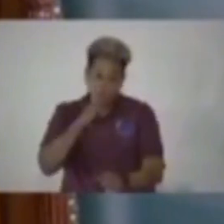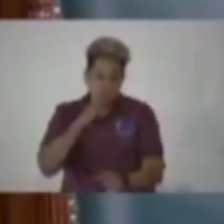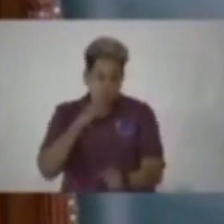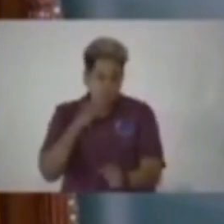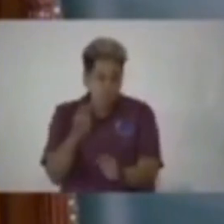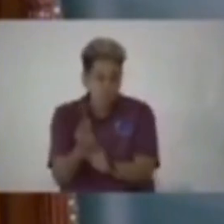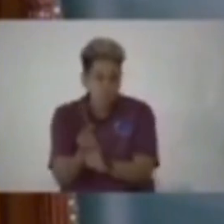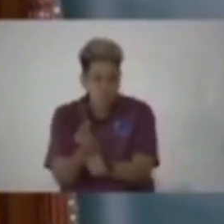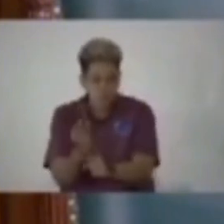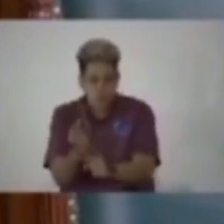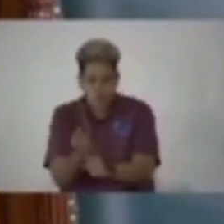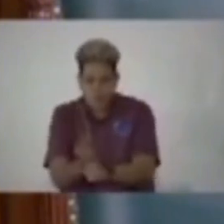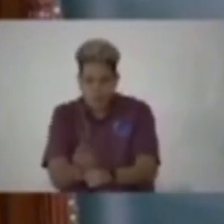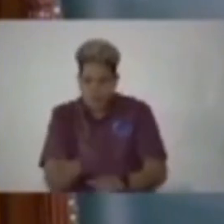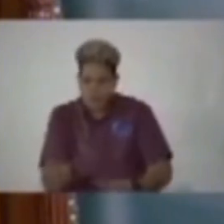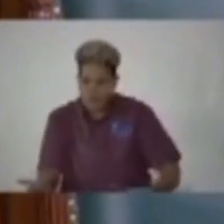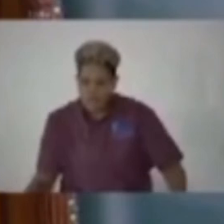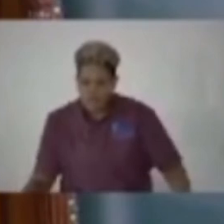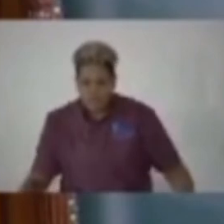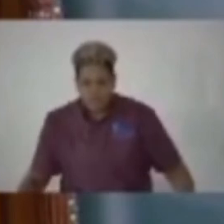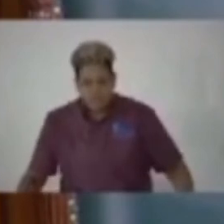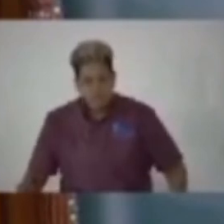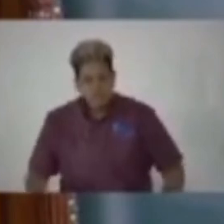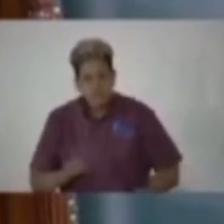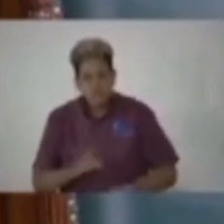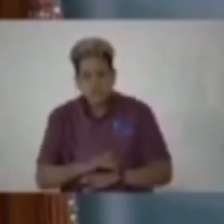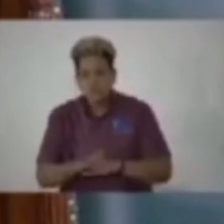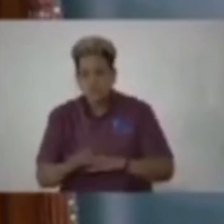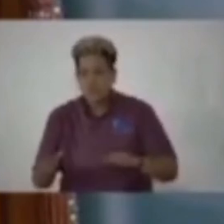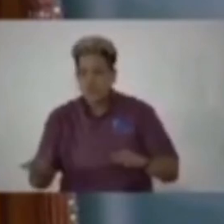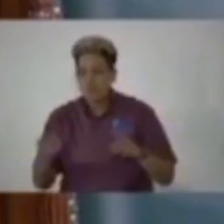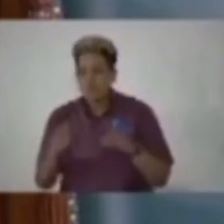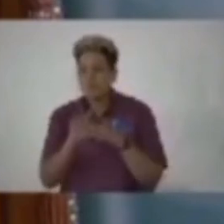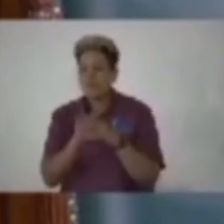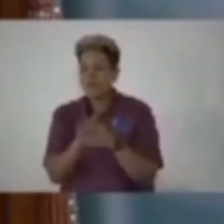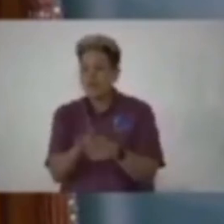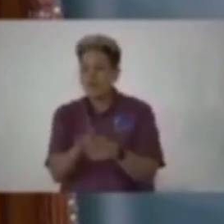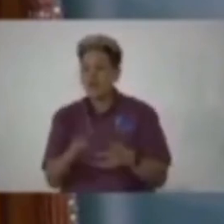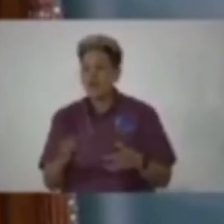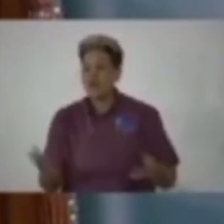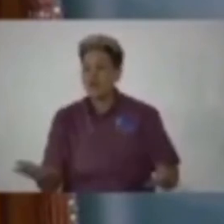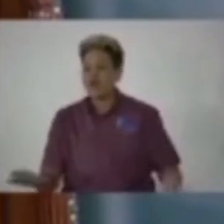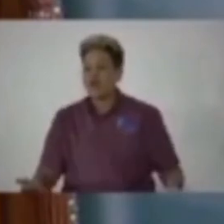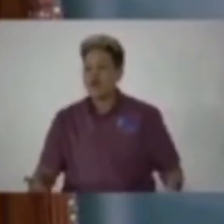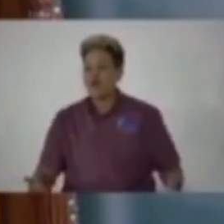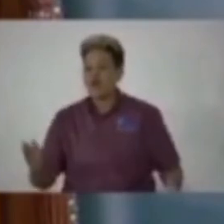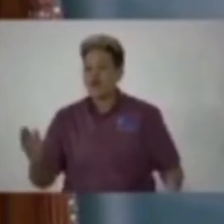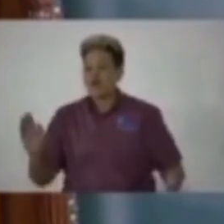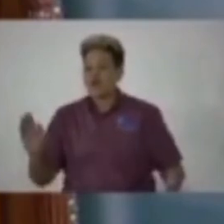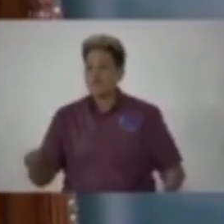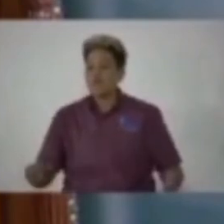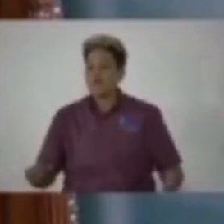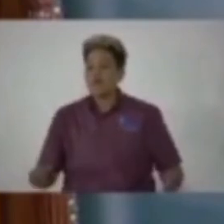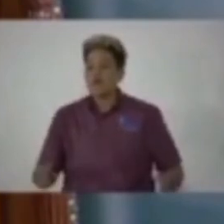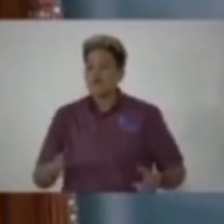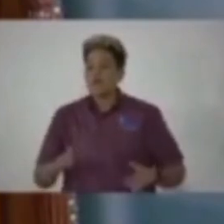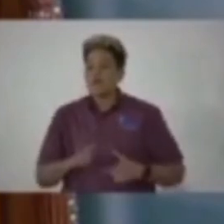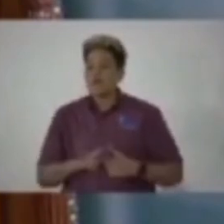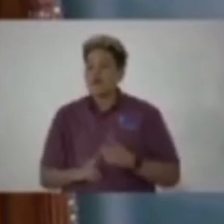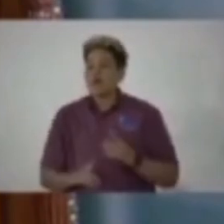gatekeepers and police keepers, right? That find themselves in them peace brain in a politics. And some of them